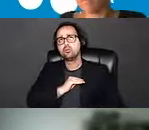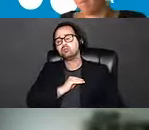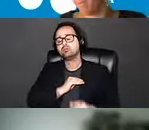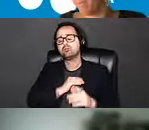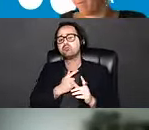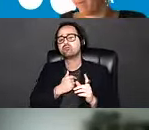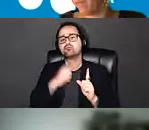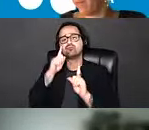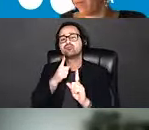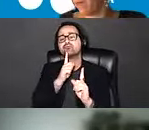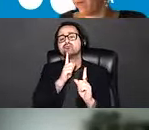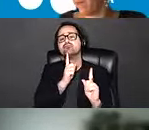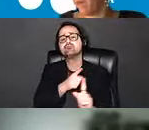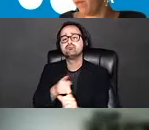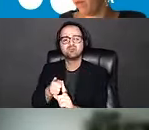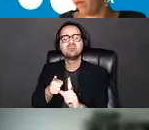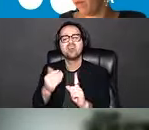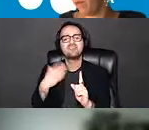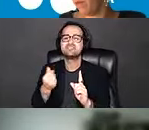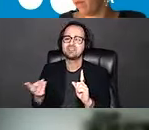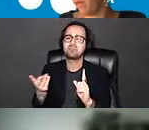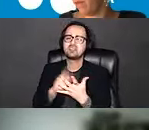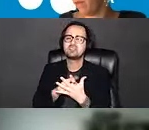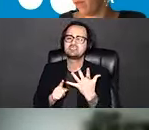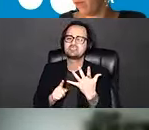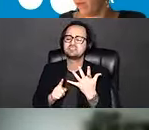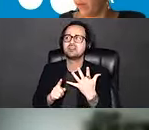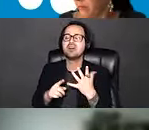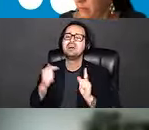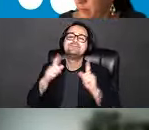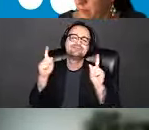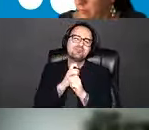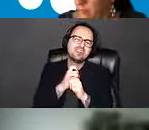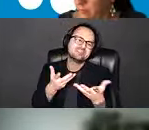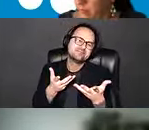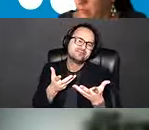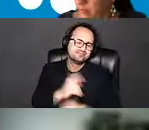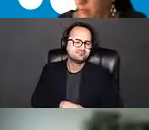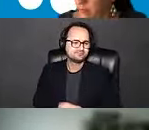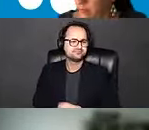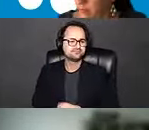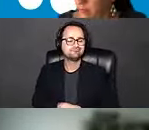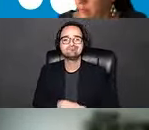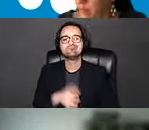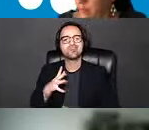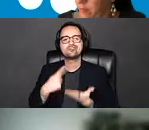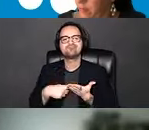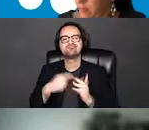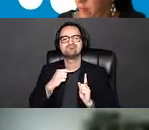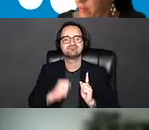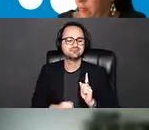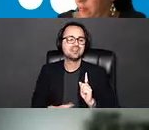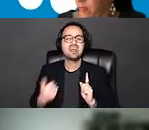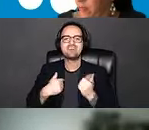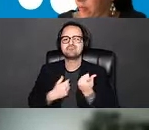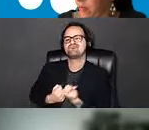out there are some things, it's complex. I already talked about this. There's this